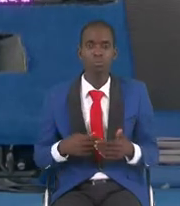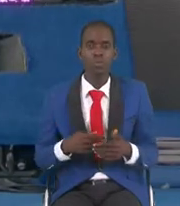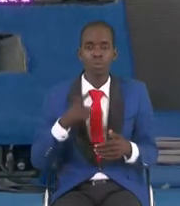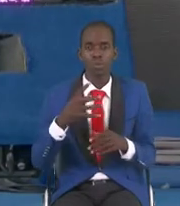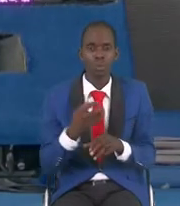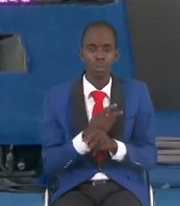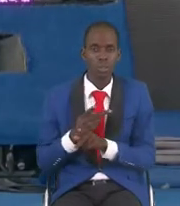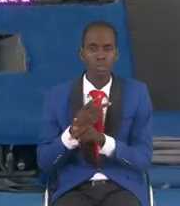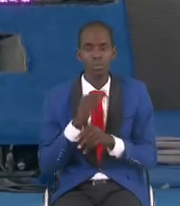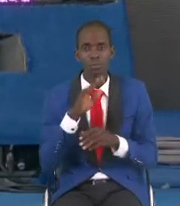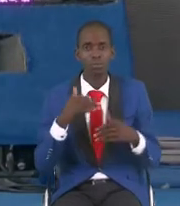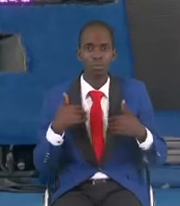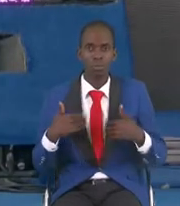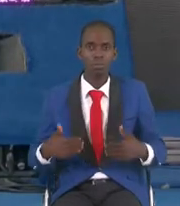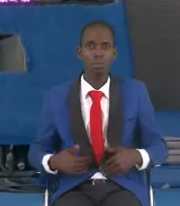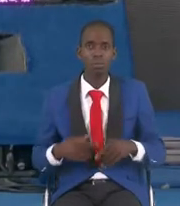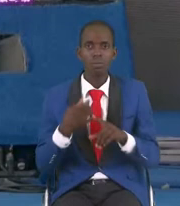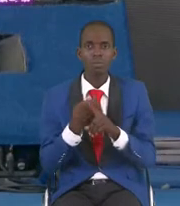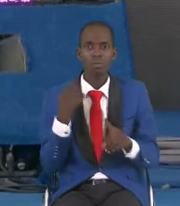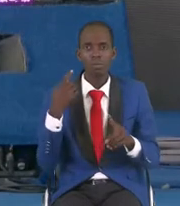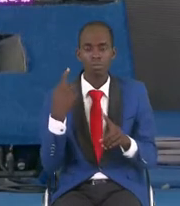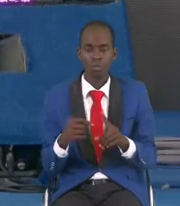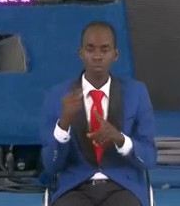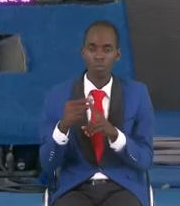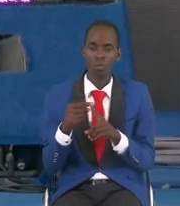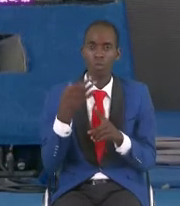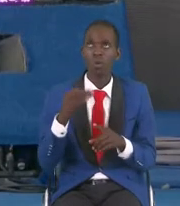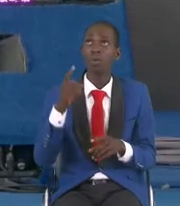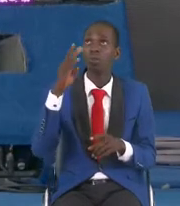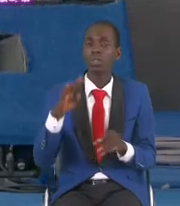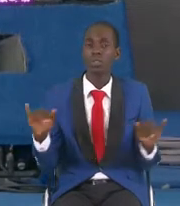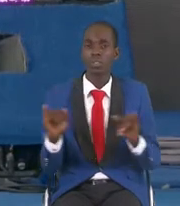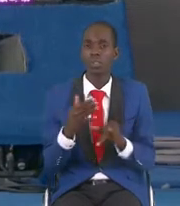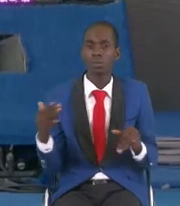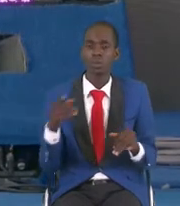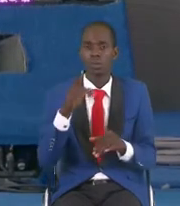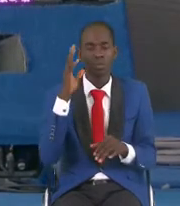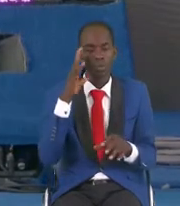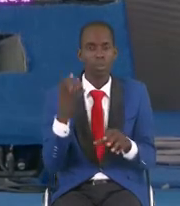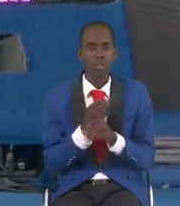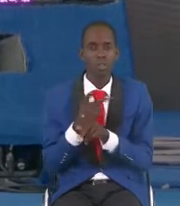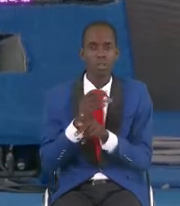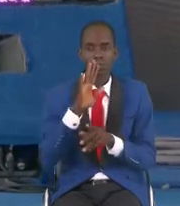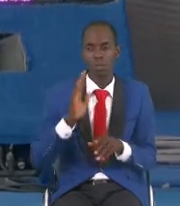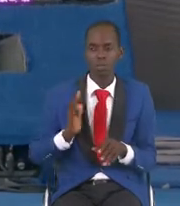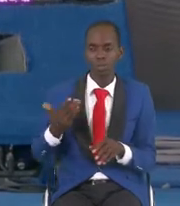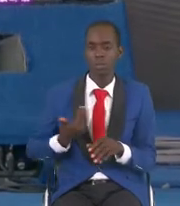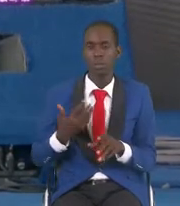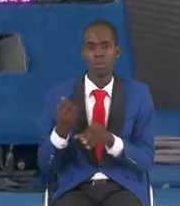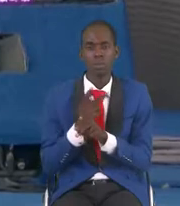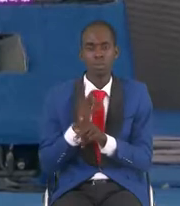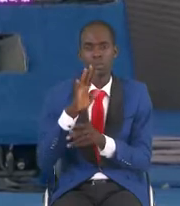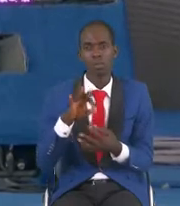care of your body with the word of God, the same thing you'll take care of your soul, you'll take care of your spirit by